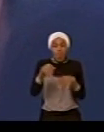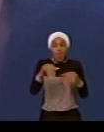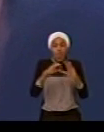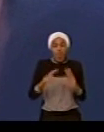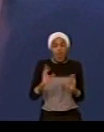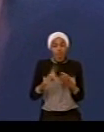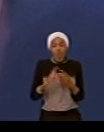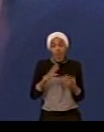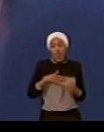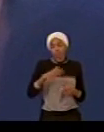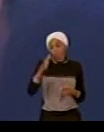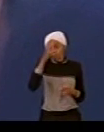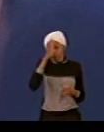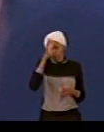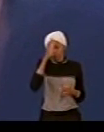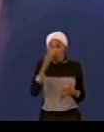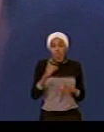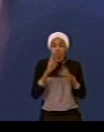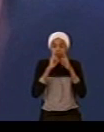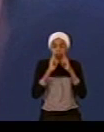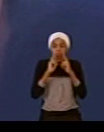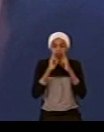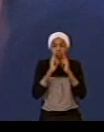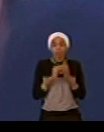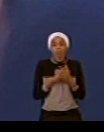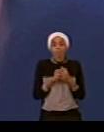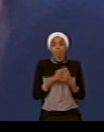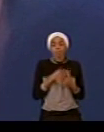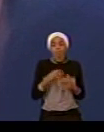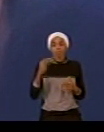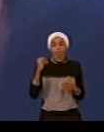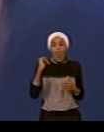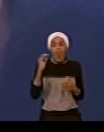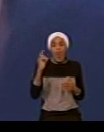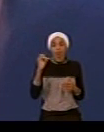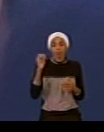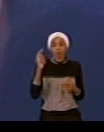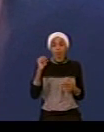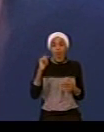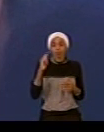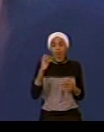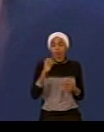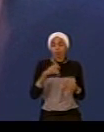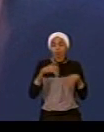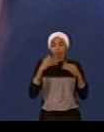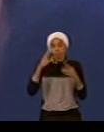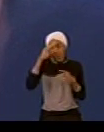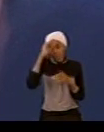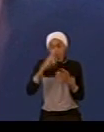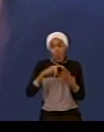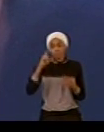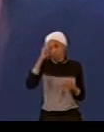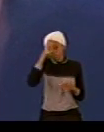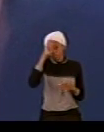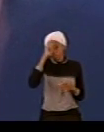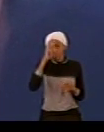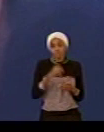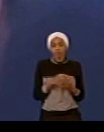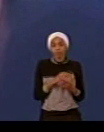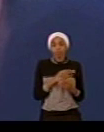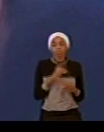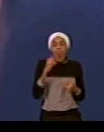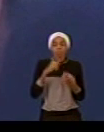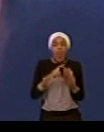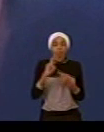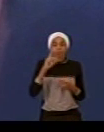his father wept for him. And the Midianites sold him into Egypt unto Potiphar, an officer of Pharaoh's and